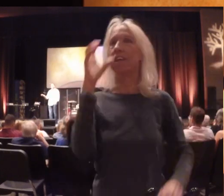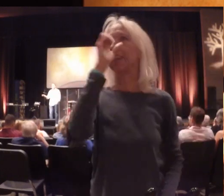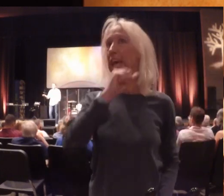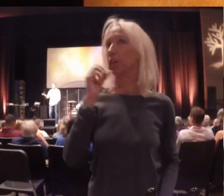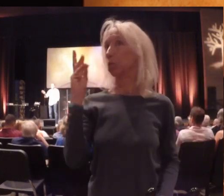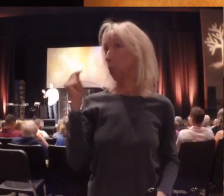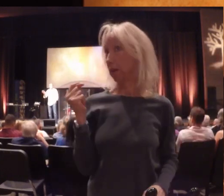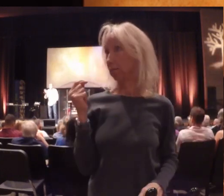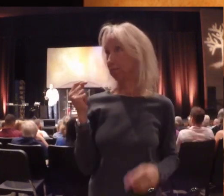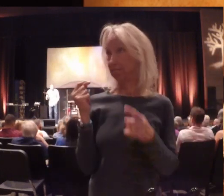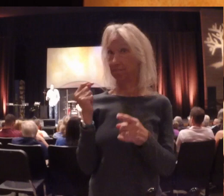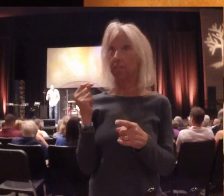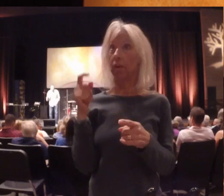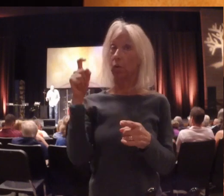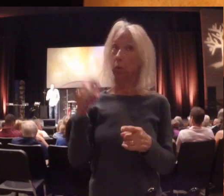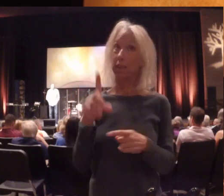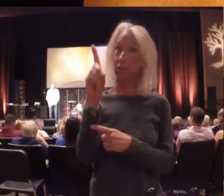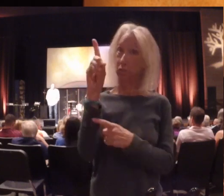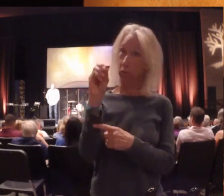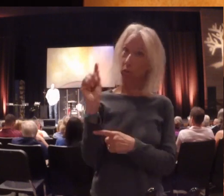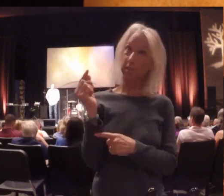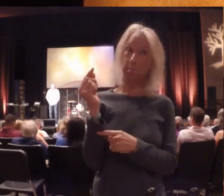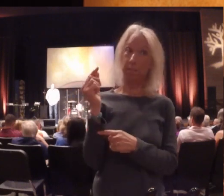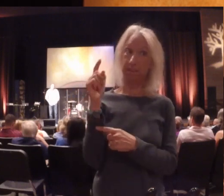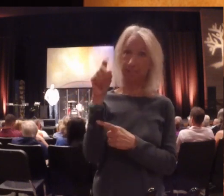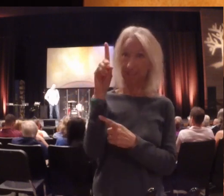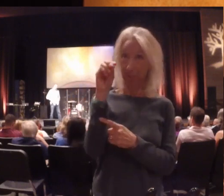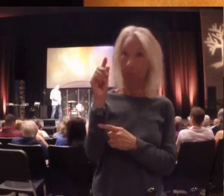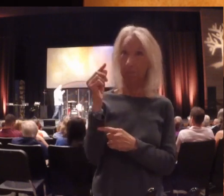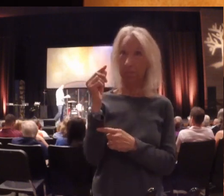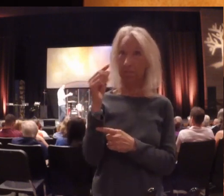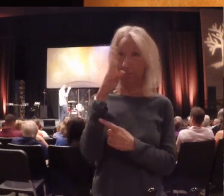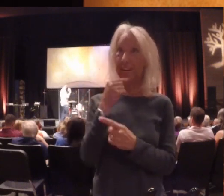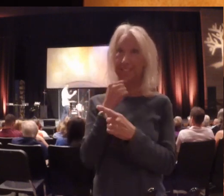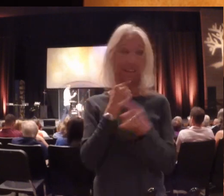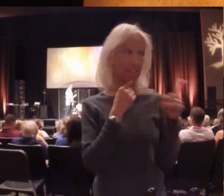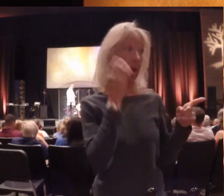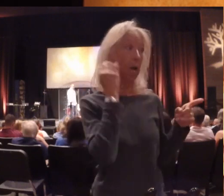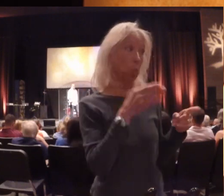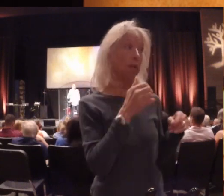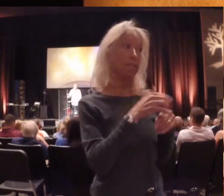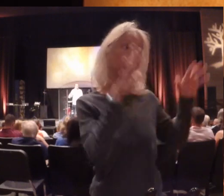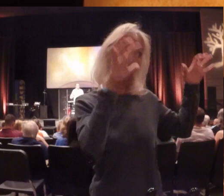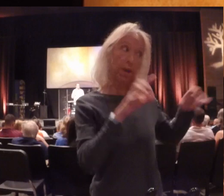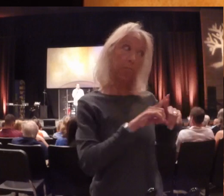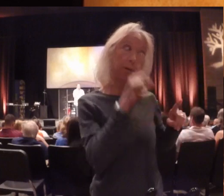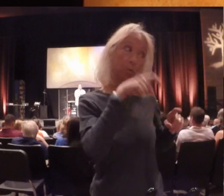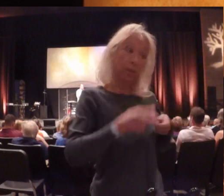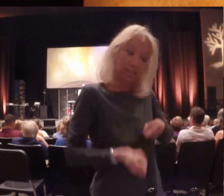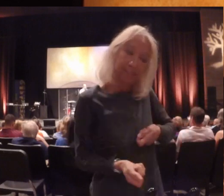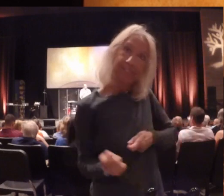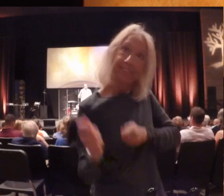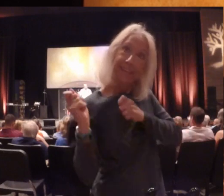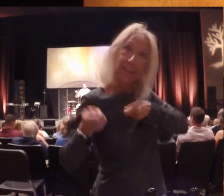Well, guess what? We're going to have to do something about that. God's like, I will send the rain, but you're going to have